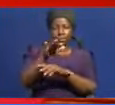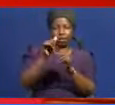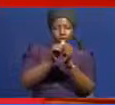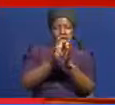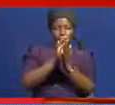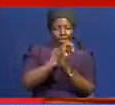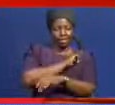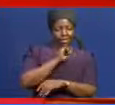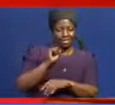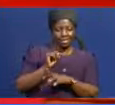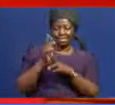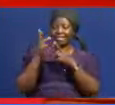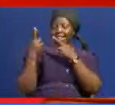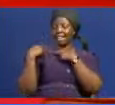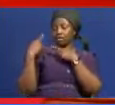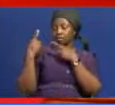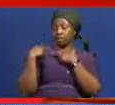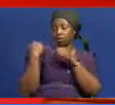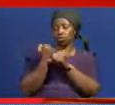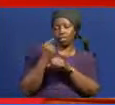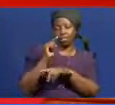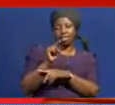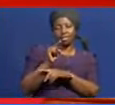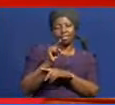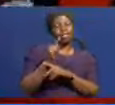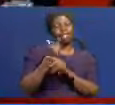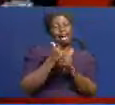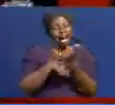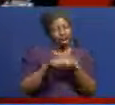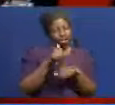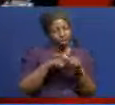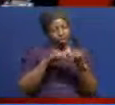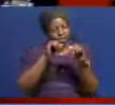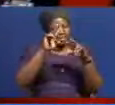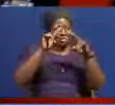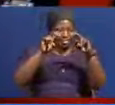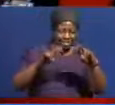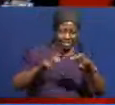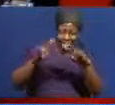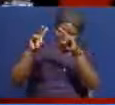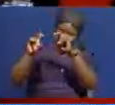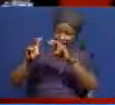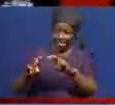mandate to do these exercises or checks and balances to our